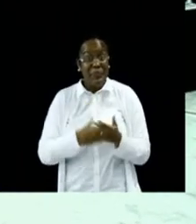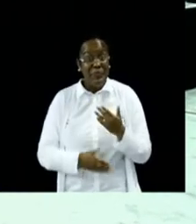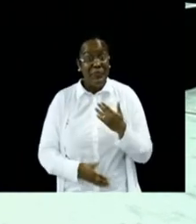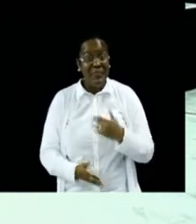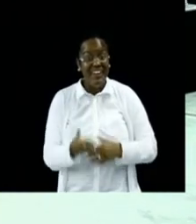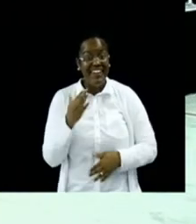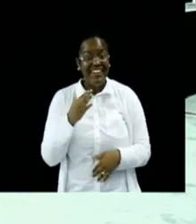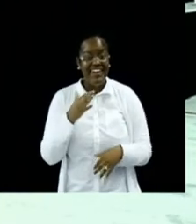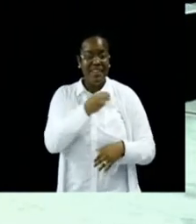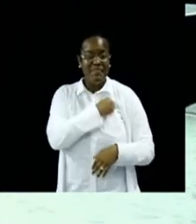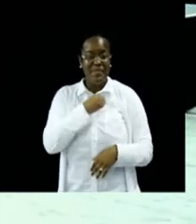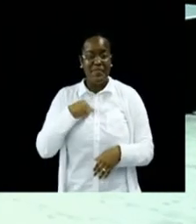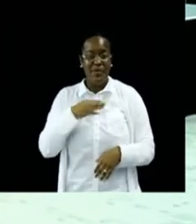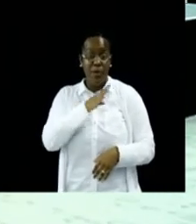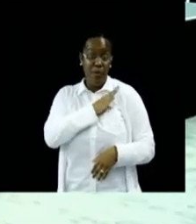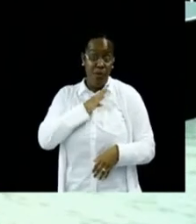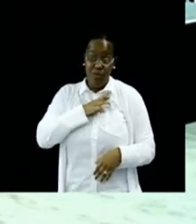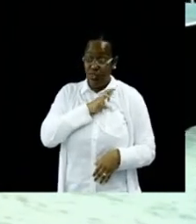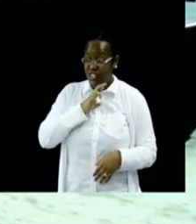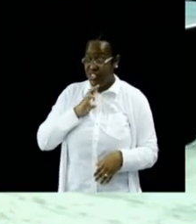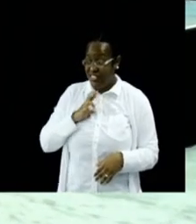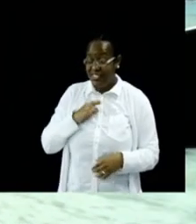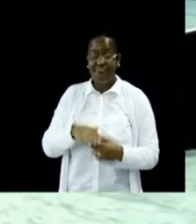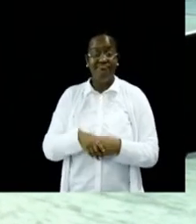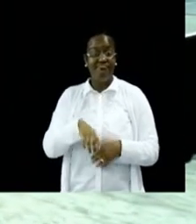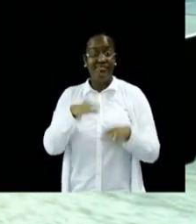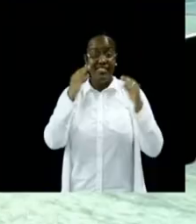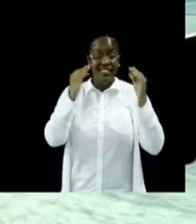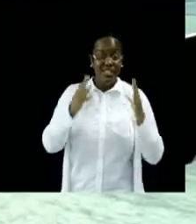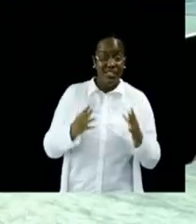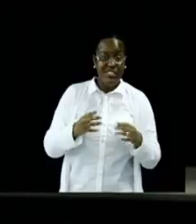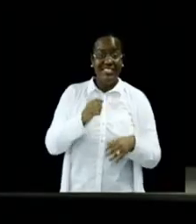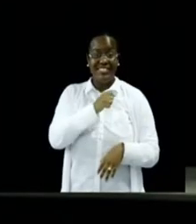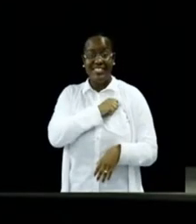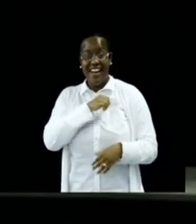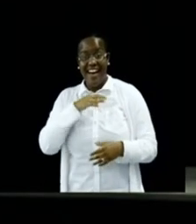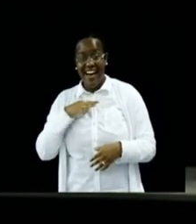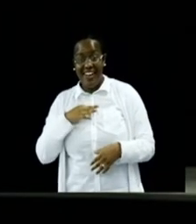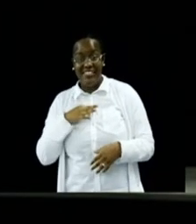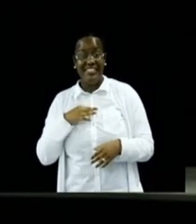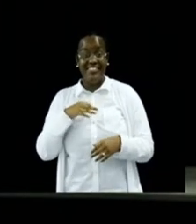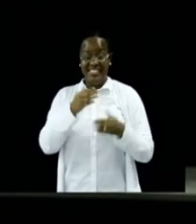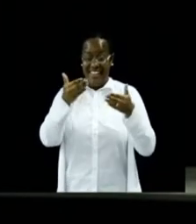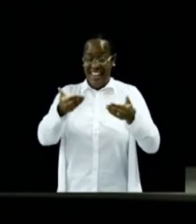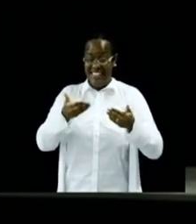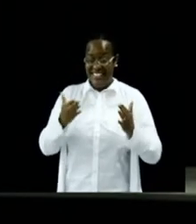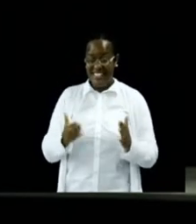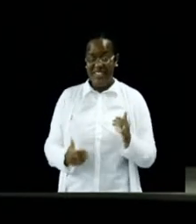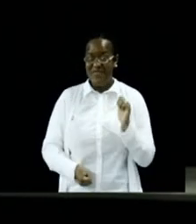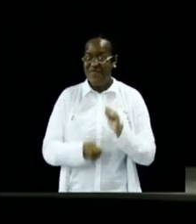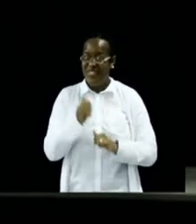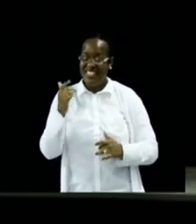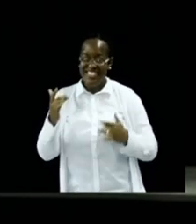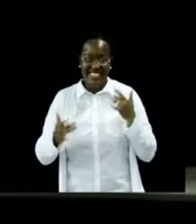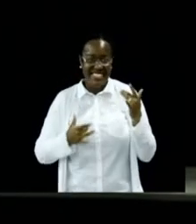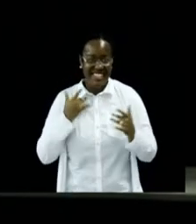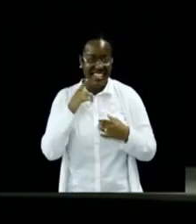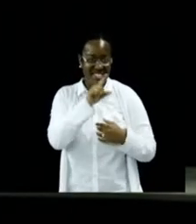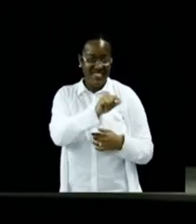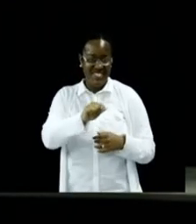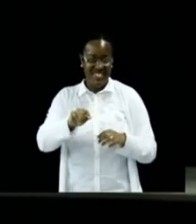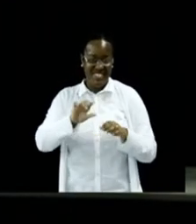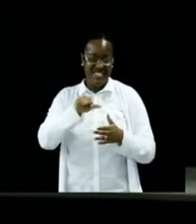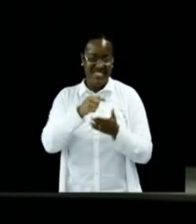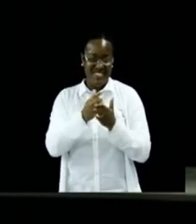members of the Board of Regents, administrators, faculty, and guests, and most exciting, our 2020